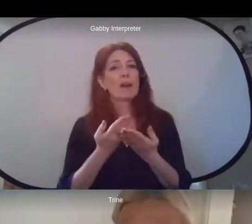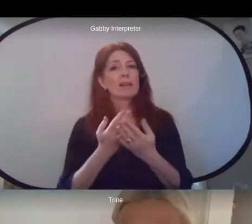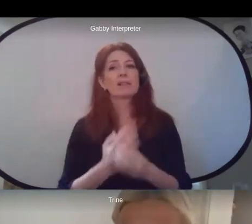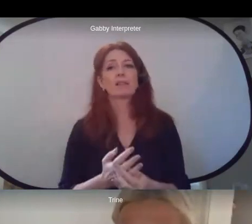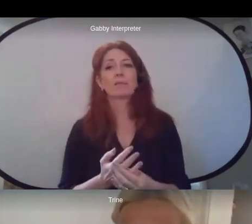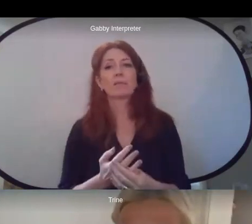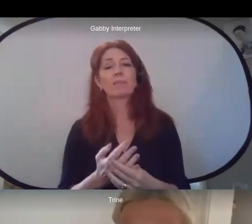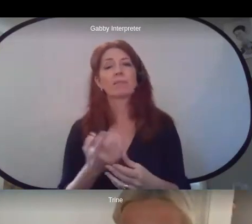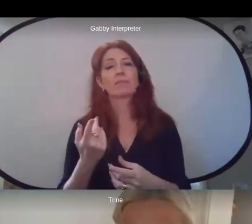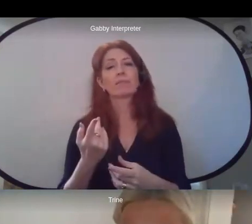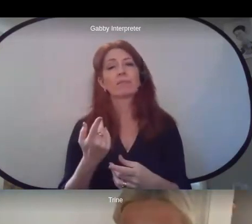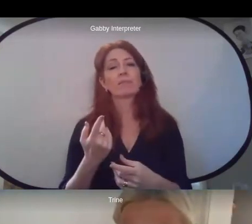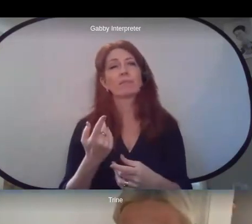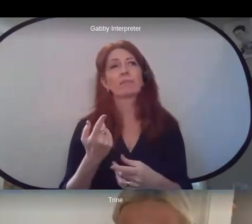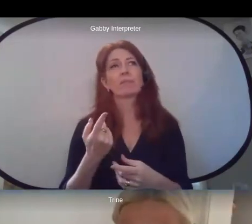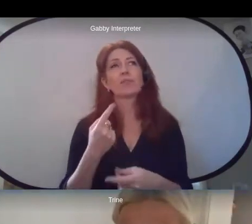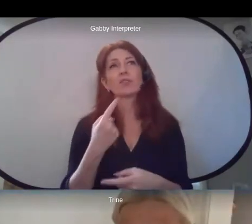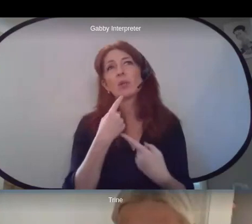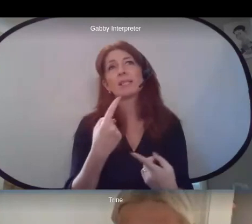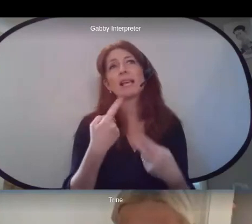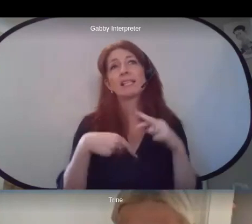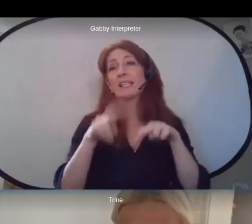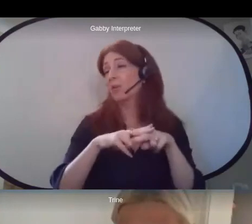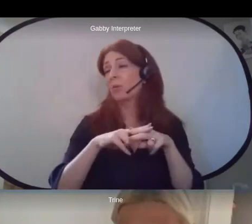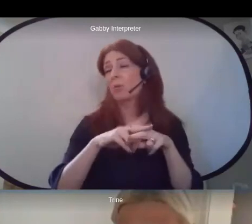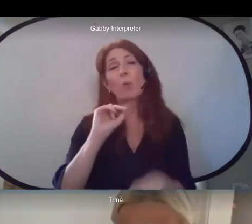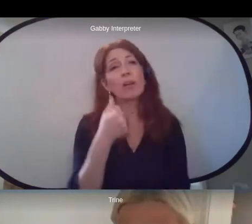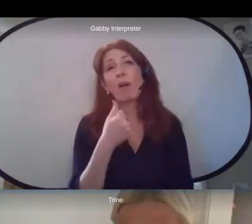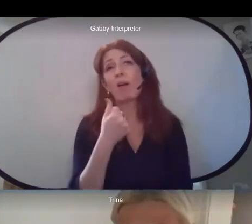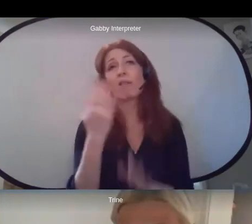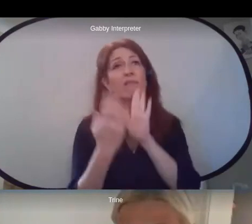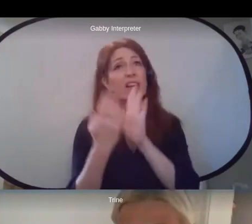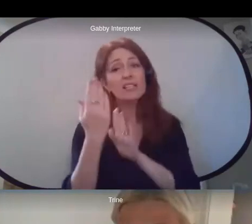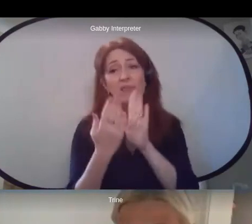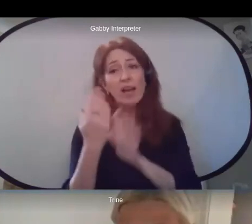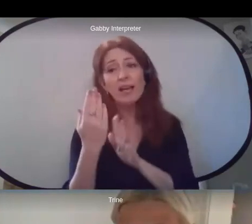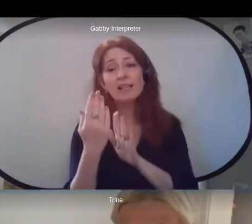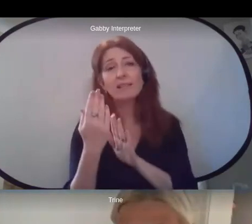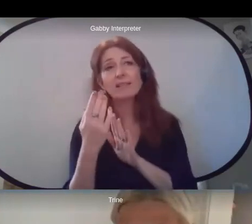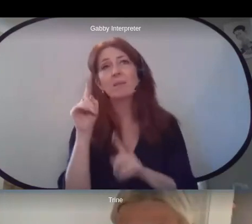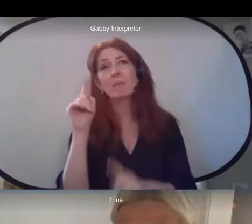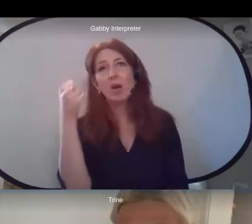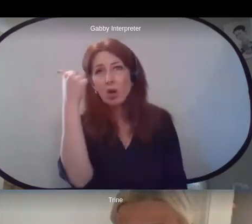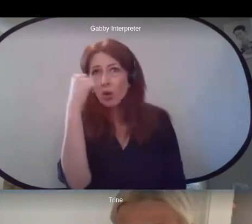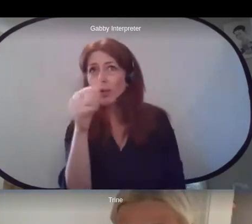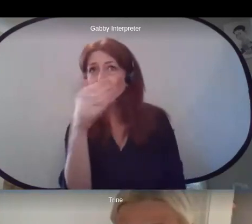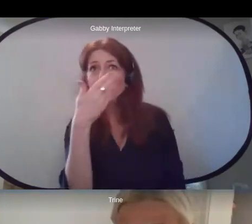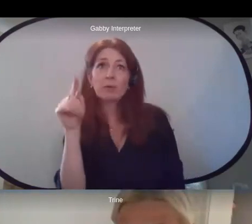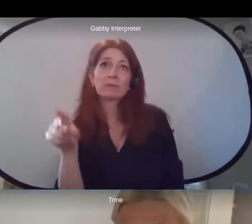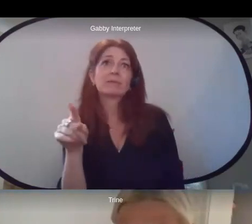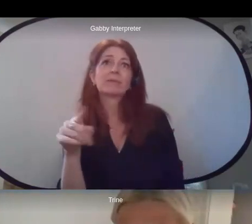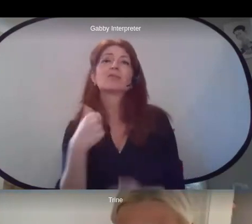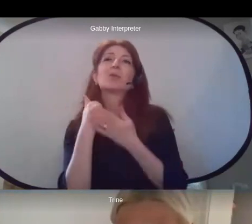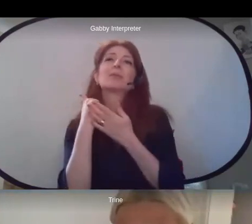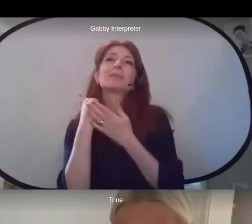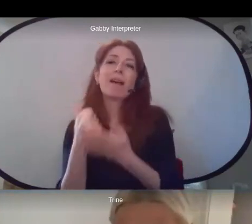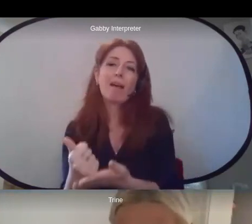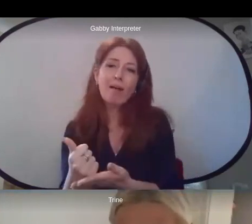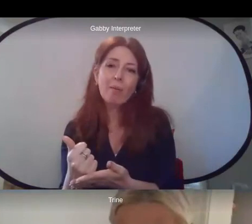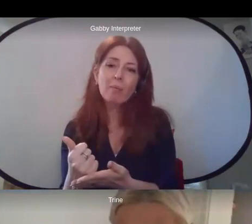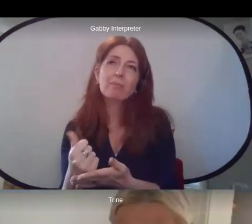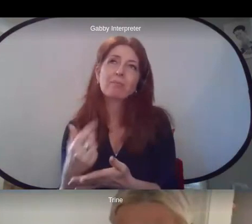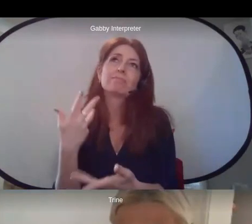being able to sort of provide sort of face-to-face stuff. So, but they didn't have the knowledge. So actually it's sort of we're helping them sort of if there are